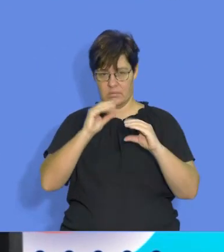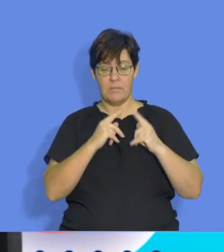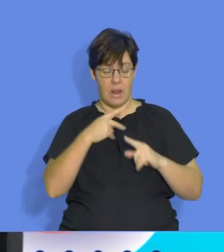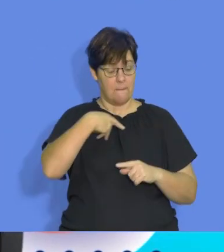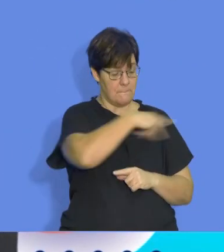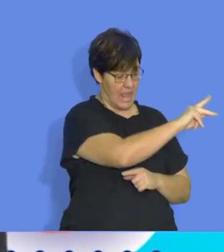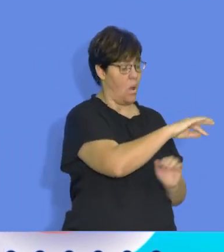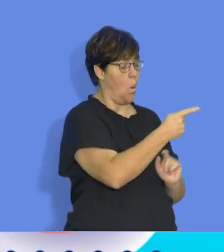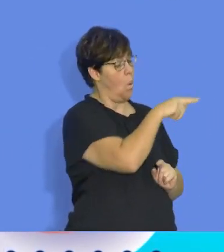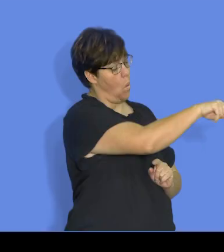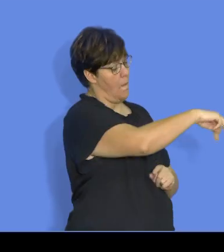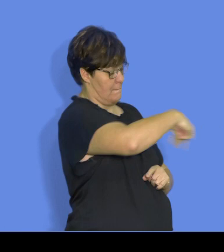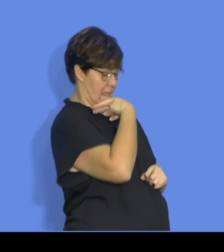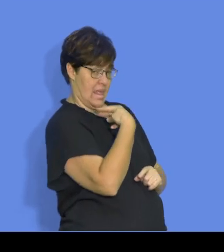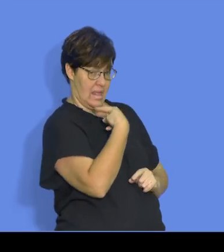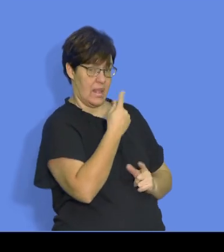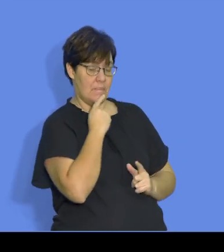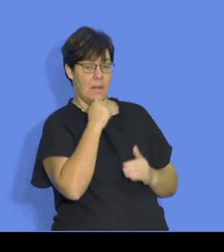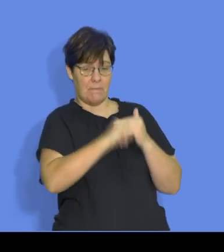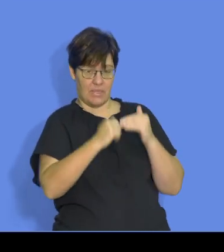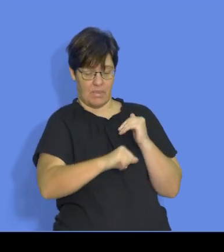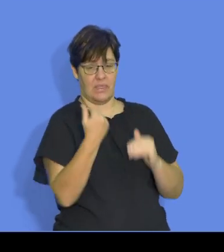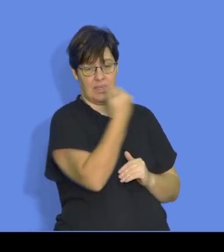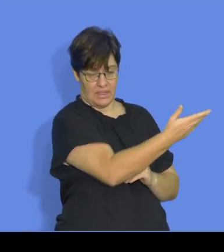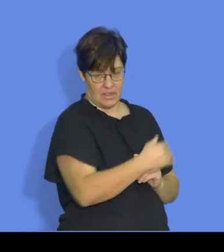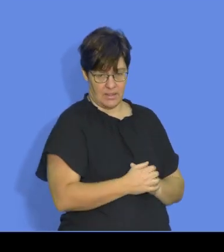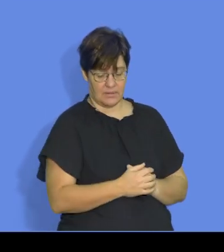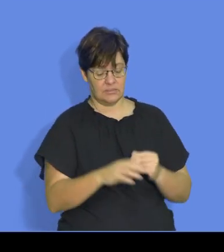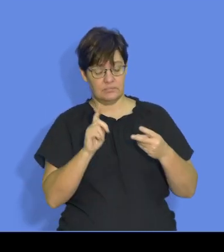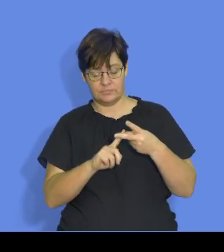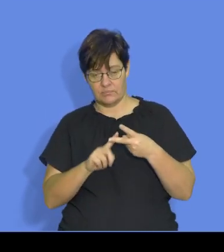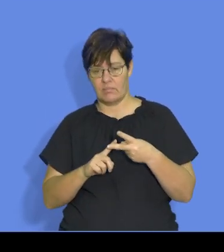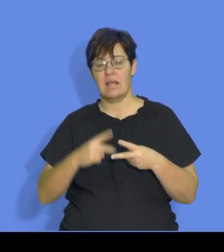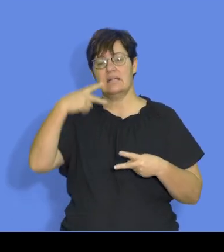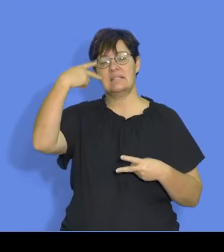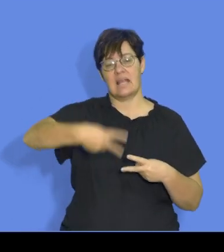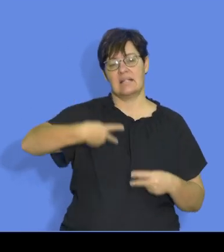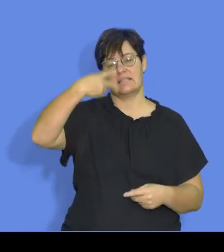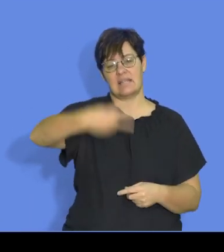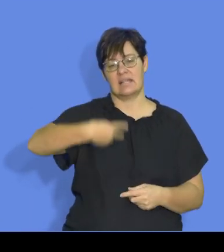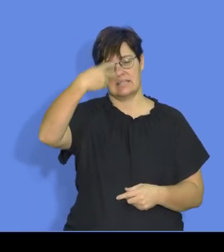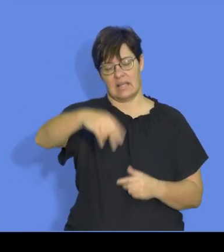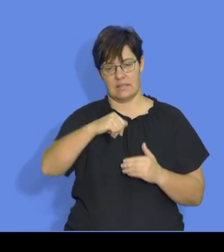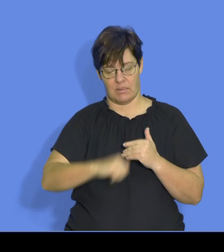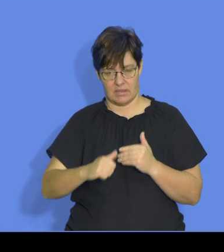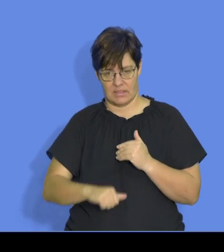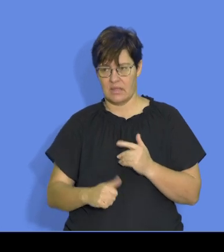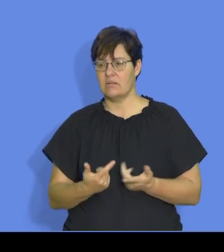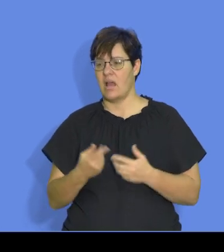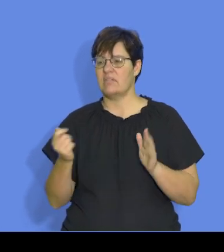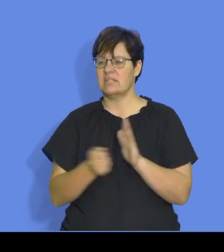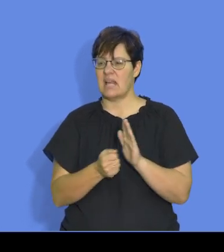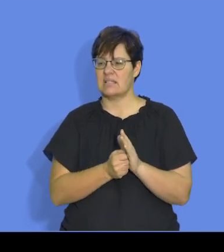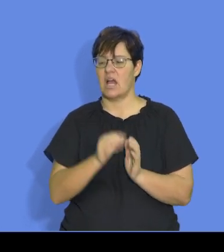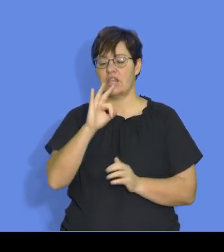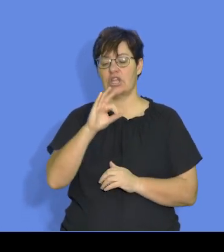do a monthly return. Then you get bi-monthly, every second month. Any business whose sales is 30